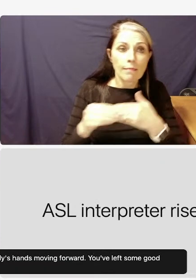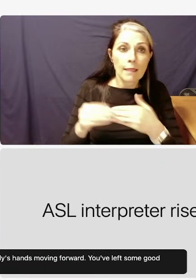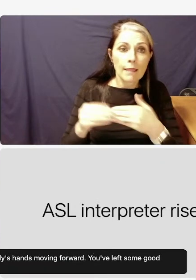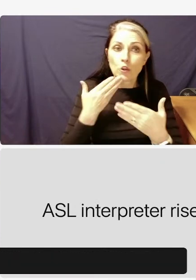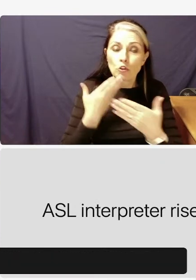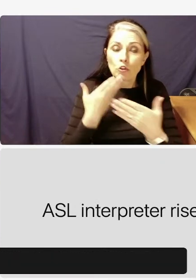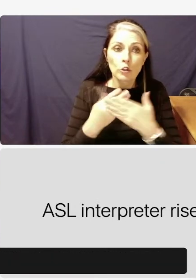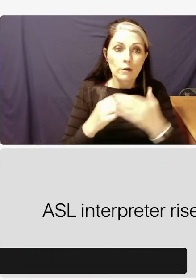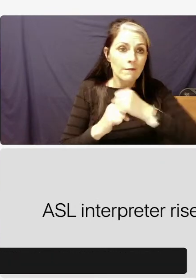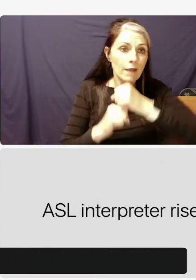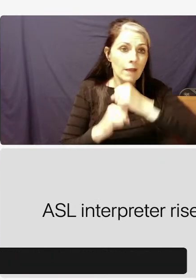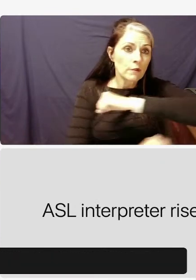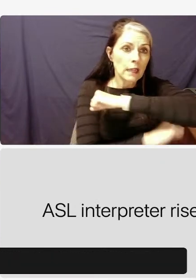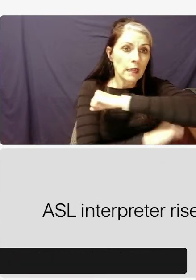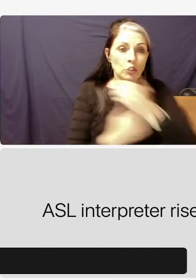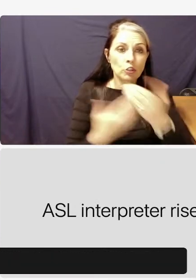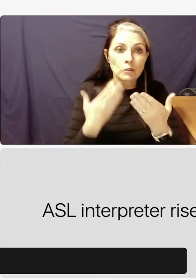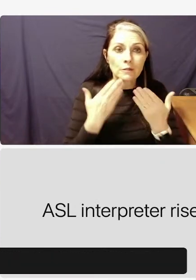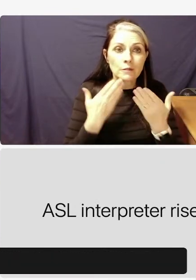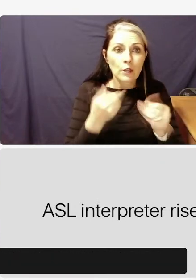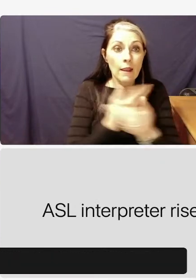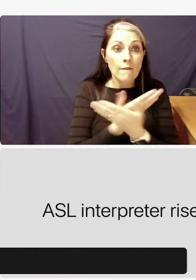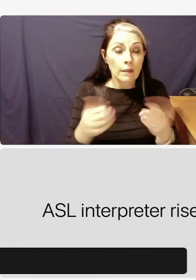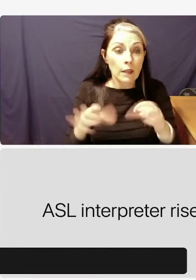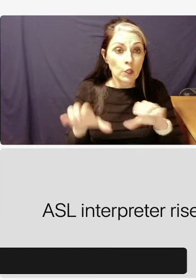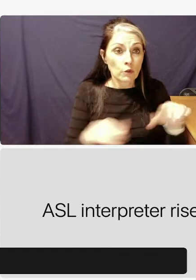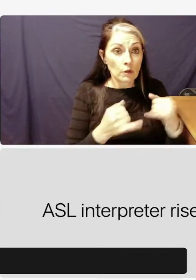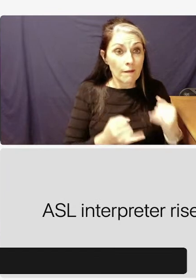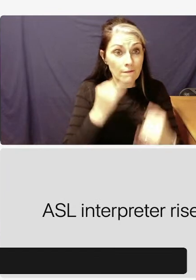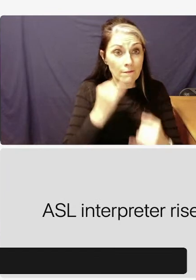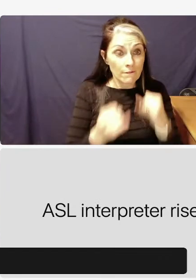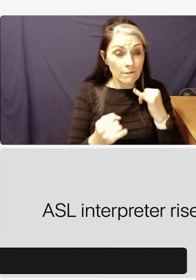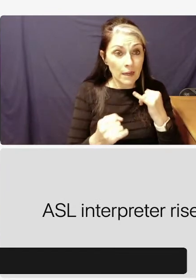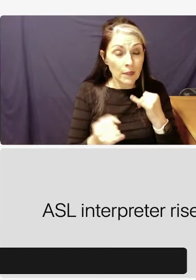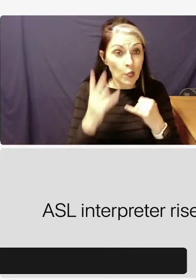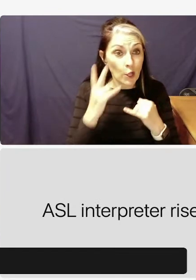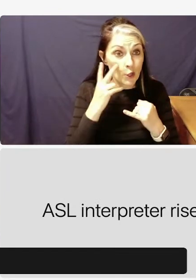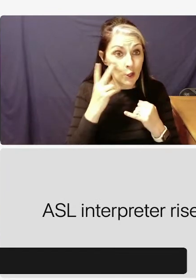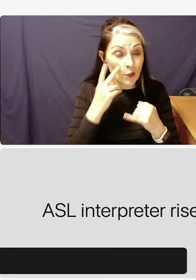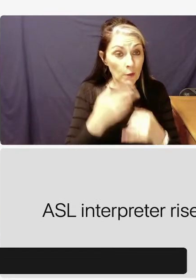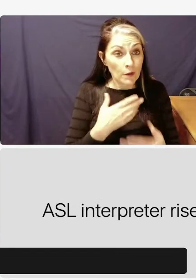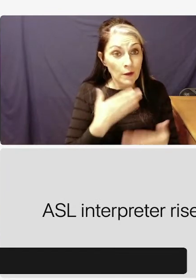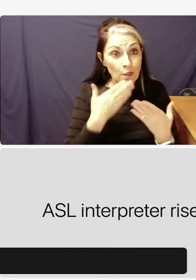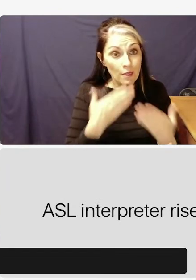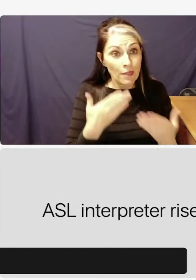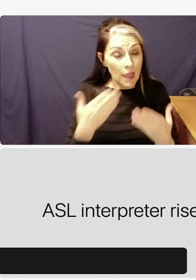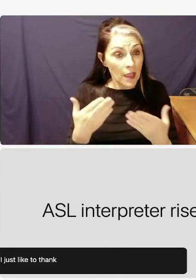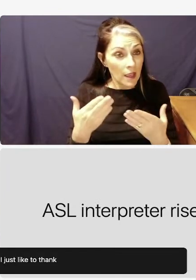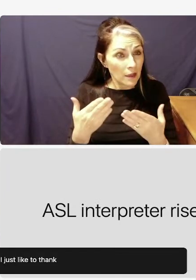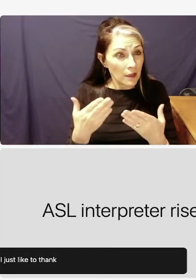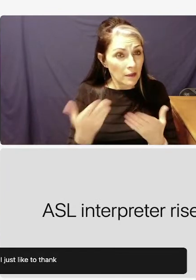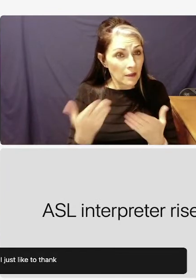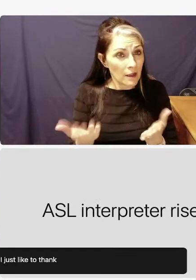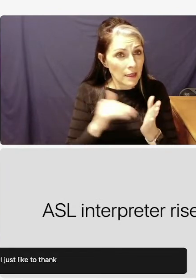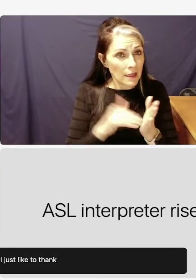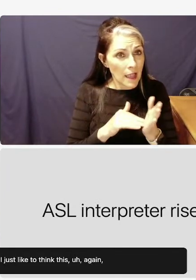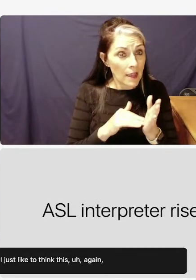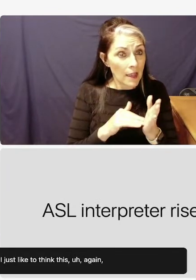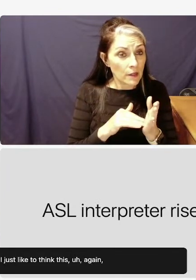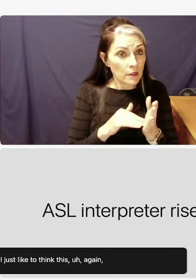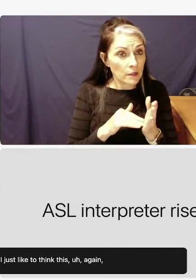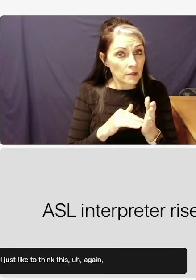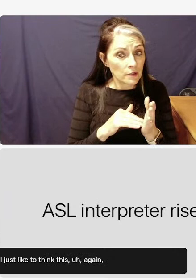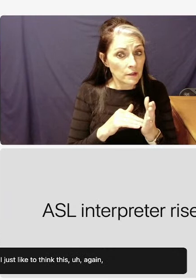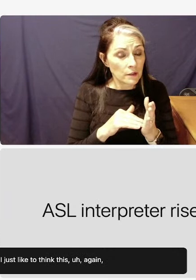for for everything you've done and finally uh look i'd just like to thank this uh again the